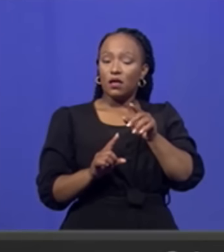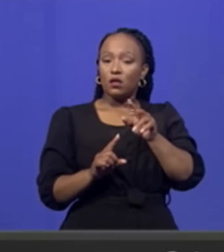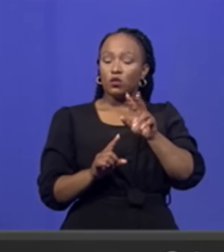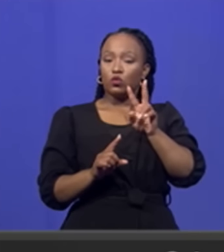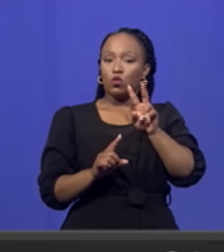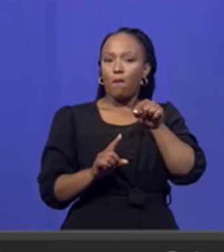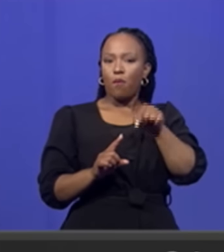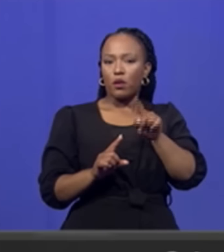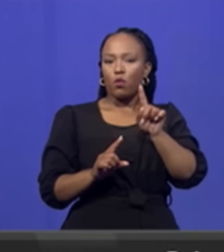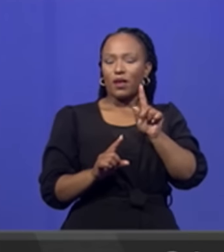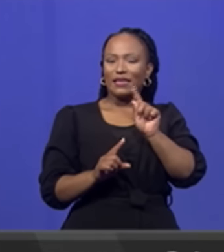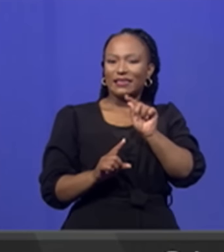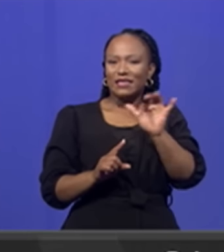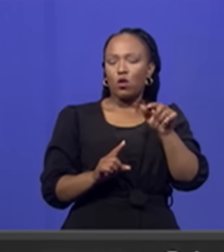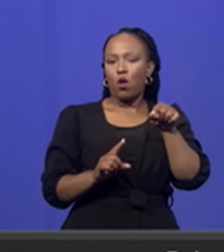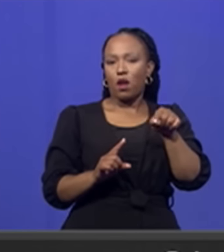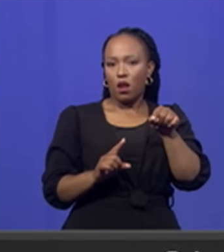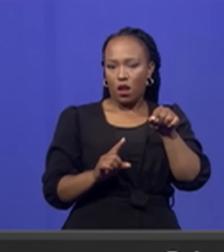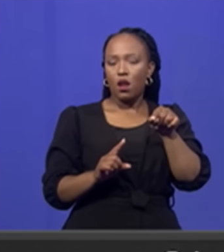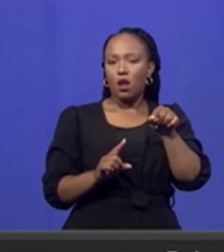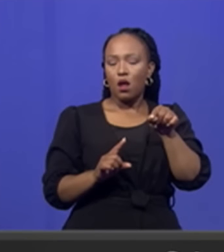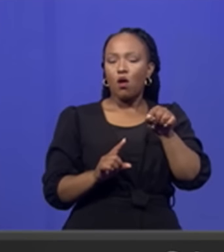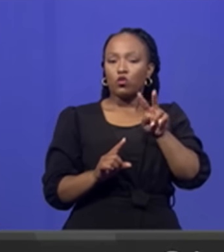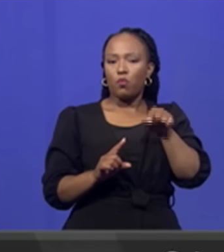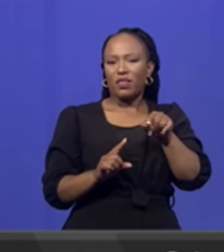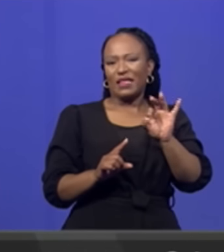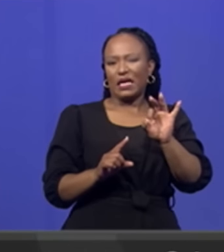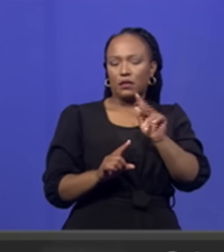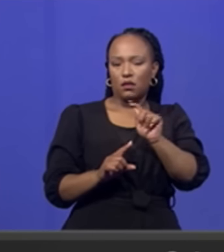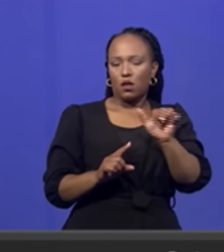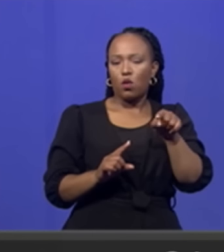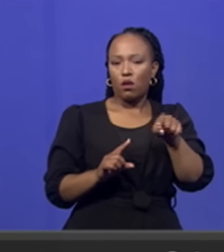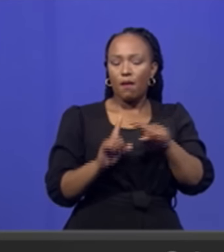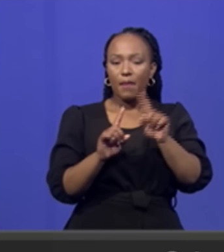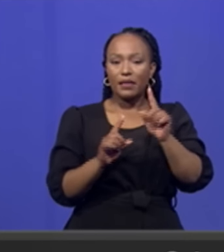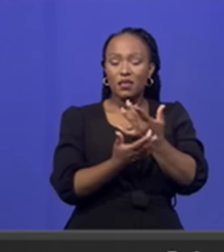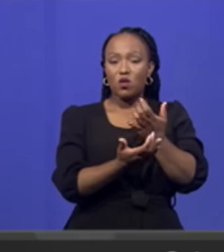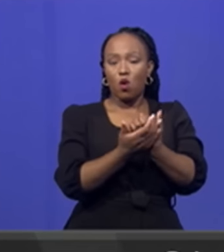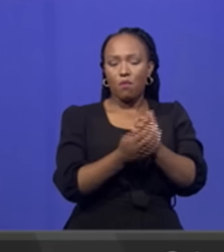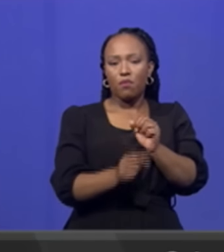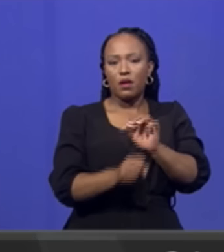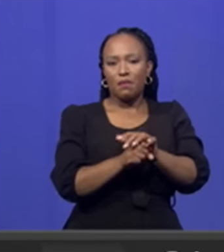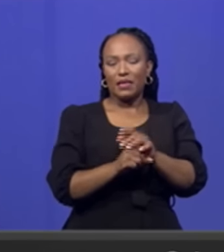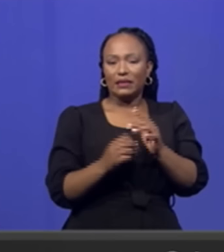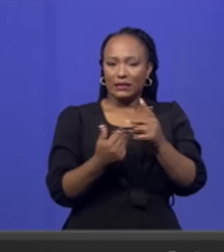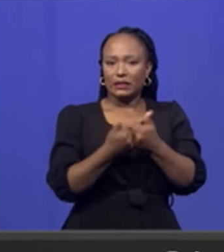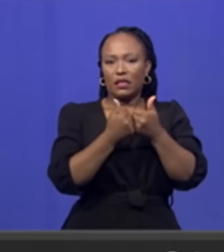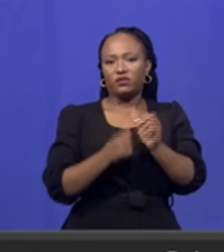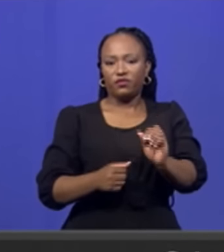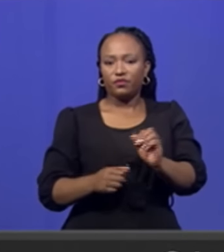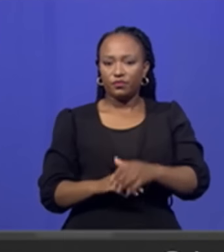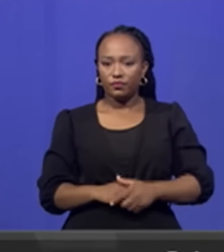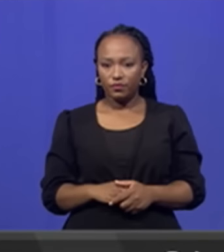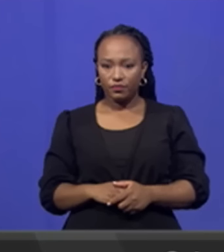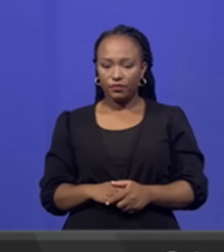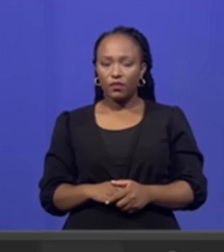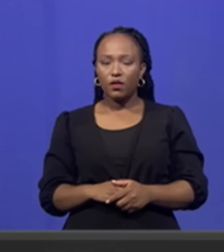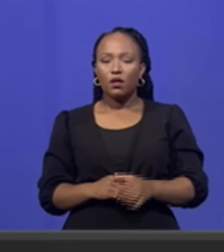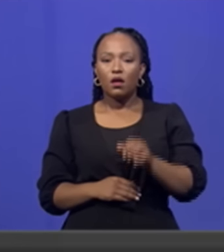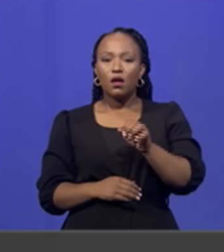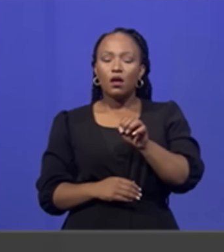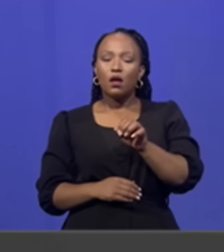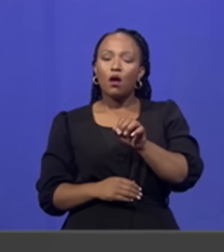setjha sa ditjhelete le ha empa maemo a moruo a bonala a ena le diphephetso. Fuel levies are penciled in at 104 billion